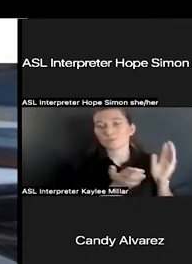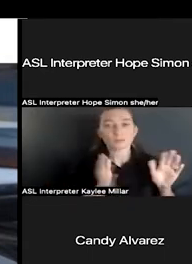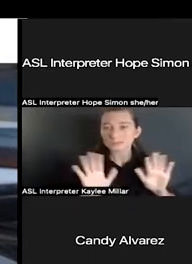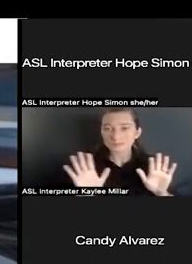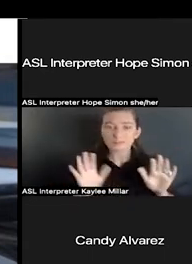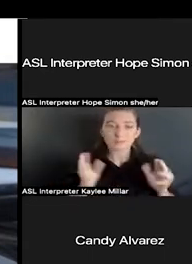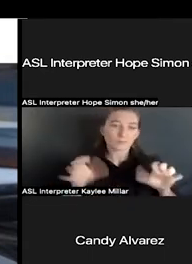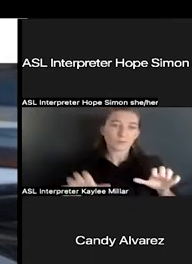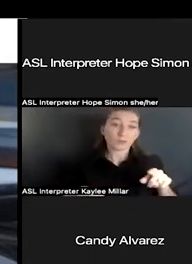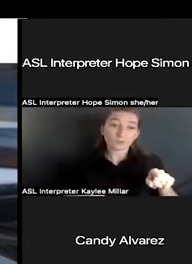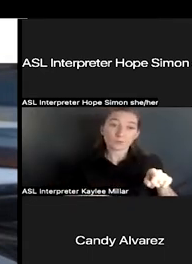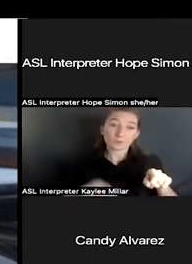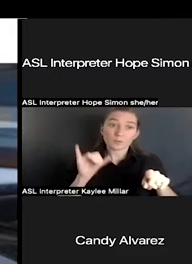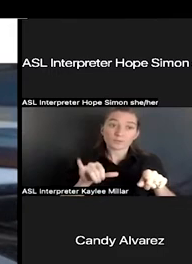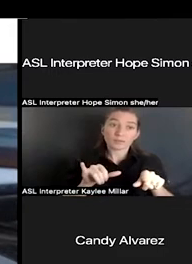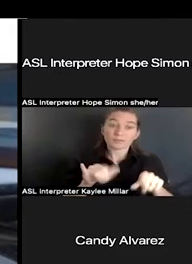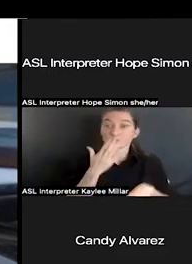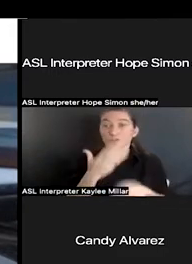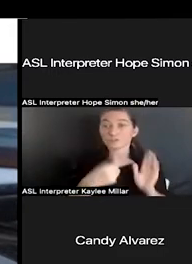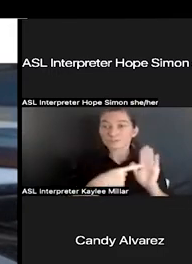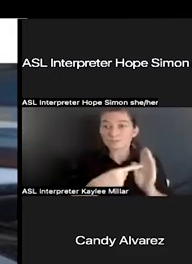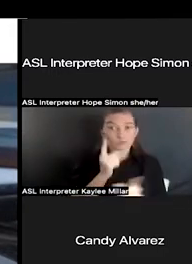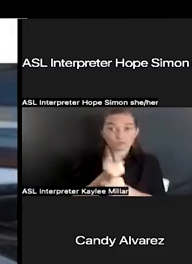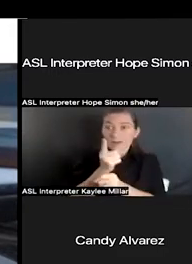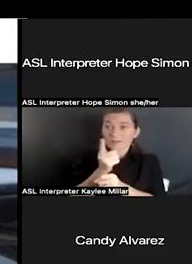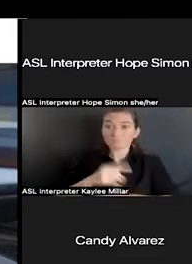this is a really good example of using the right materials.